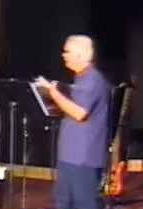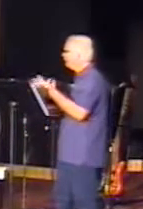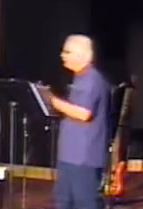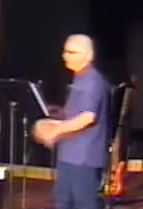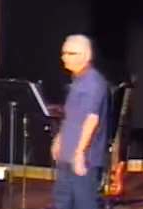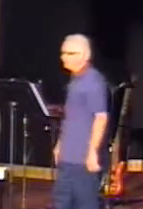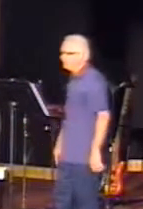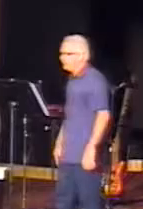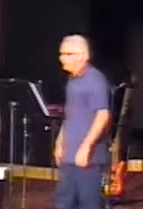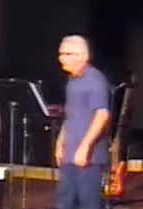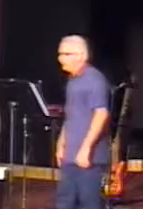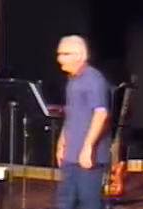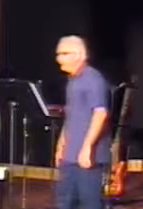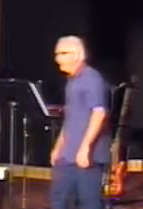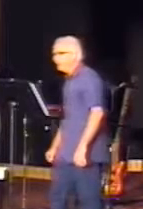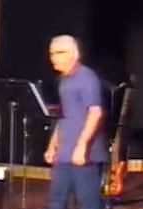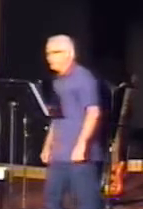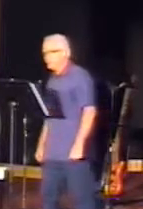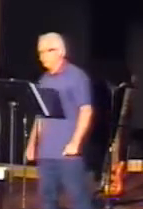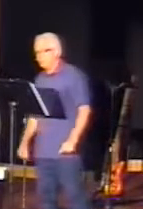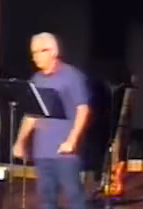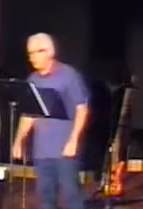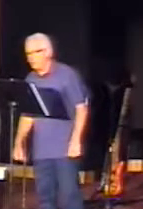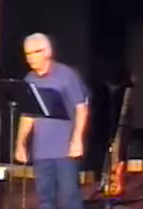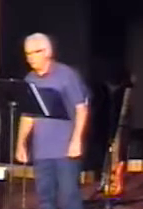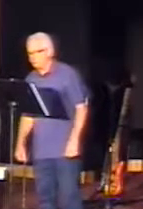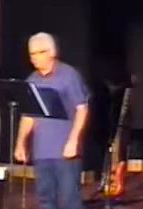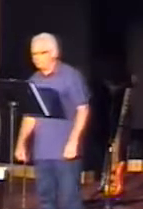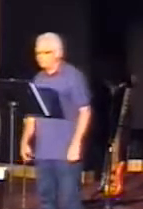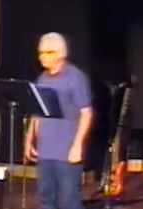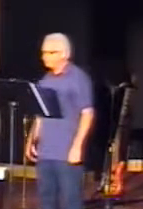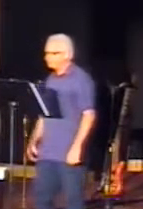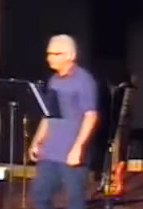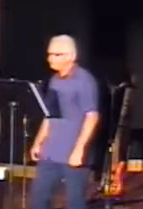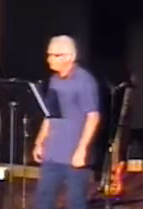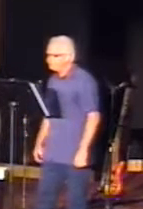and Eve were in the garden, and it says there in verse 8,